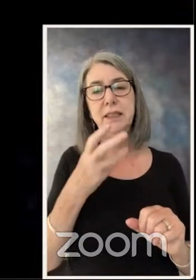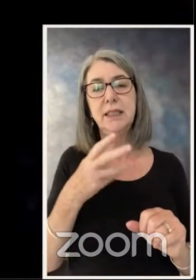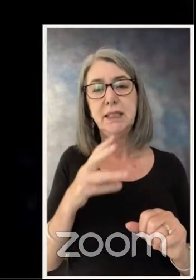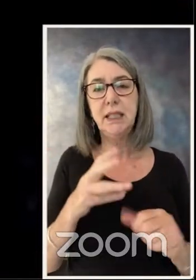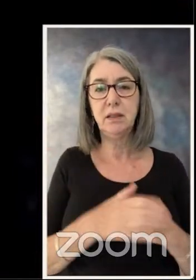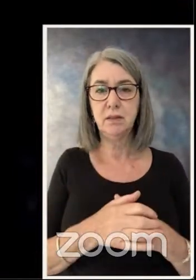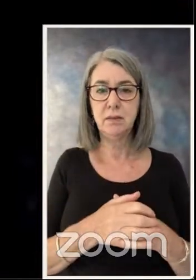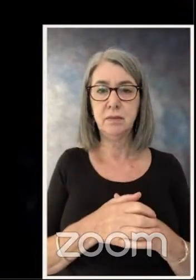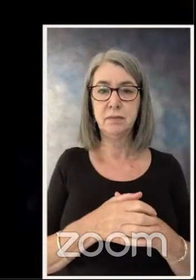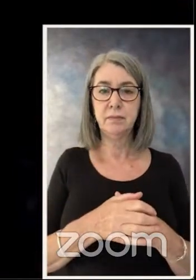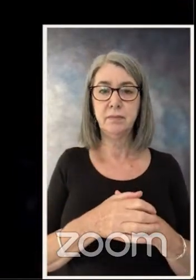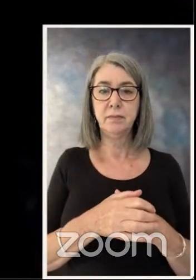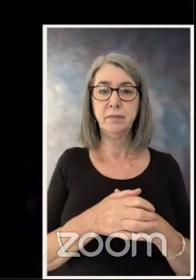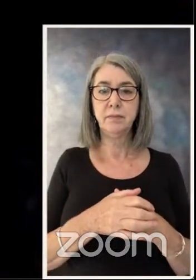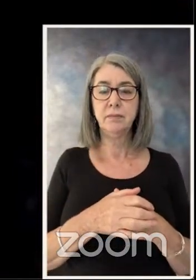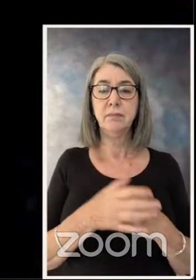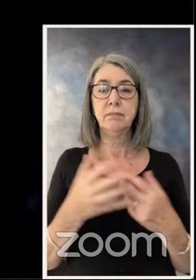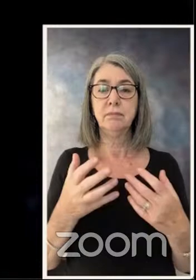16